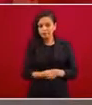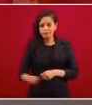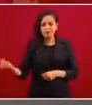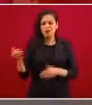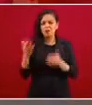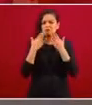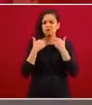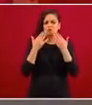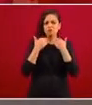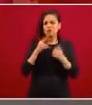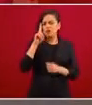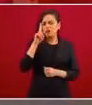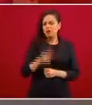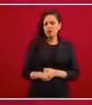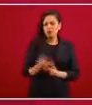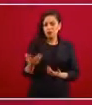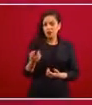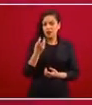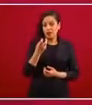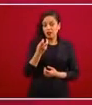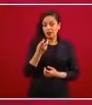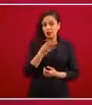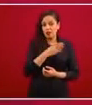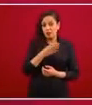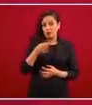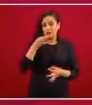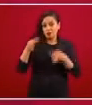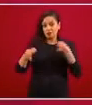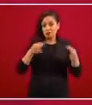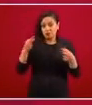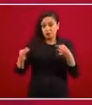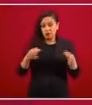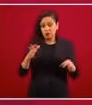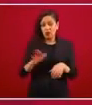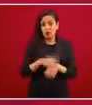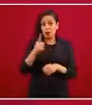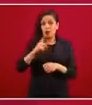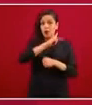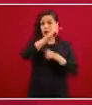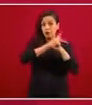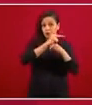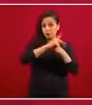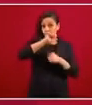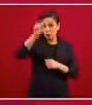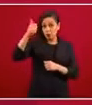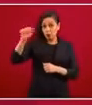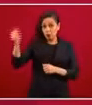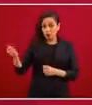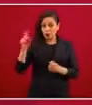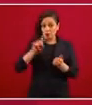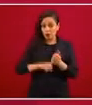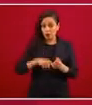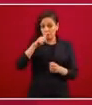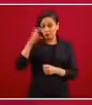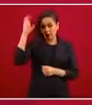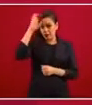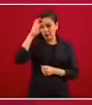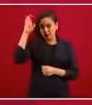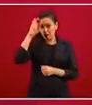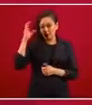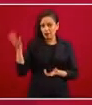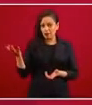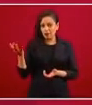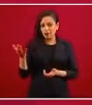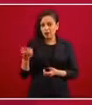recommendations or changes in the protocols and guidelines for child care, there are no changes. It's very good news that we